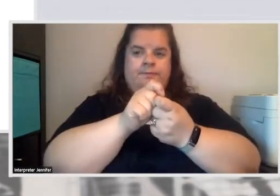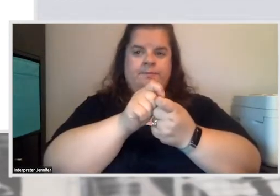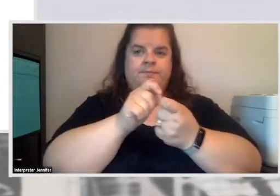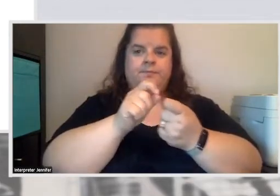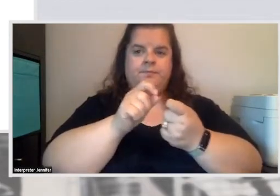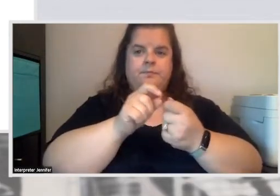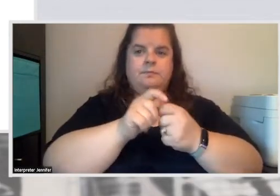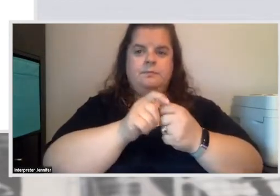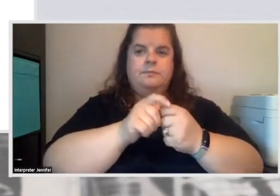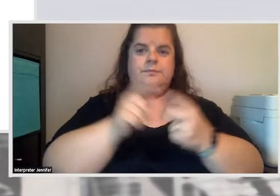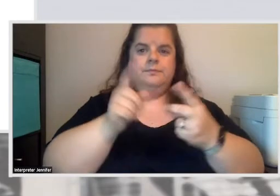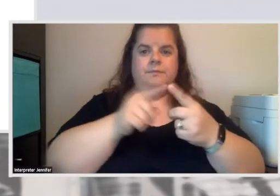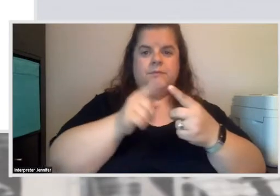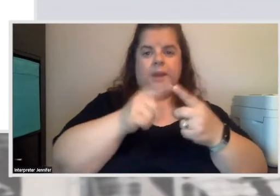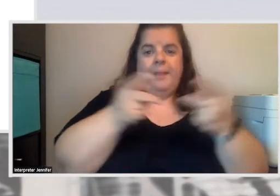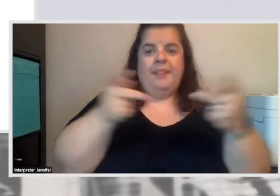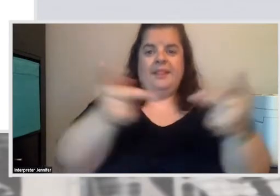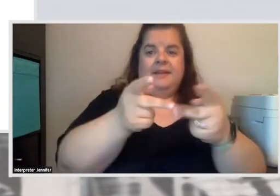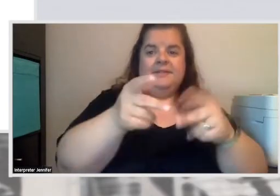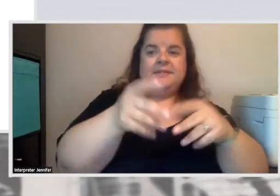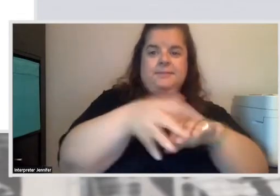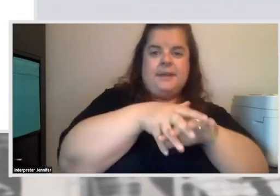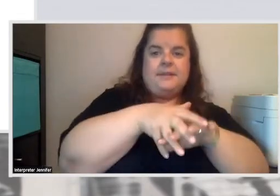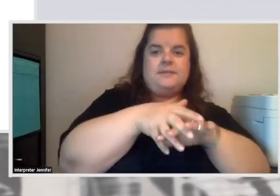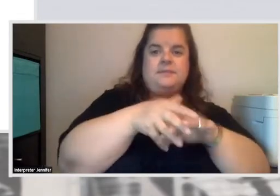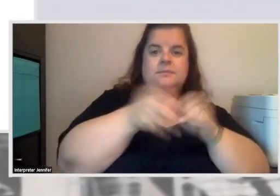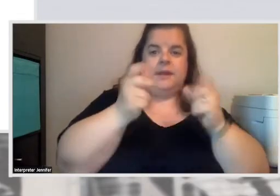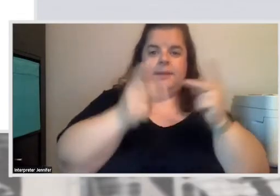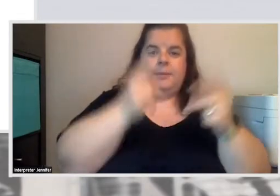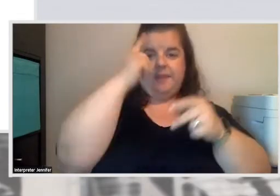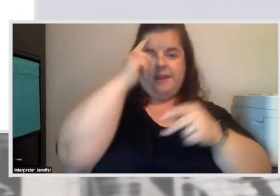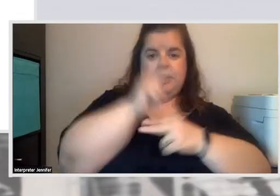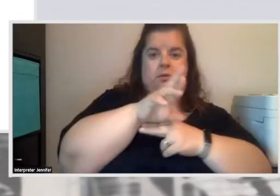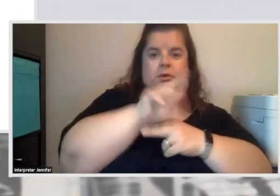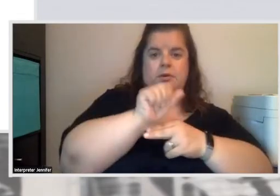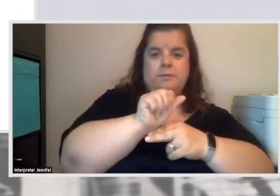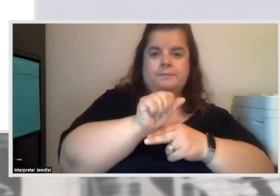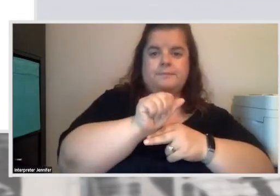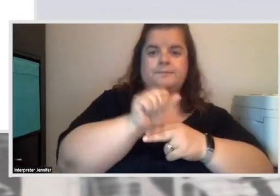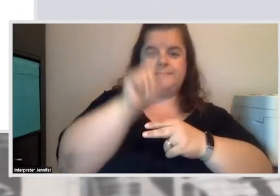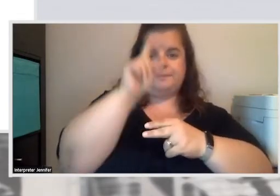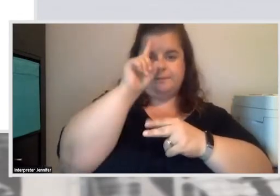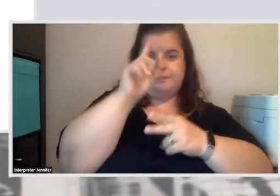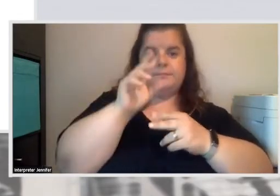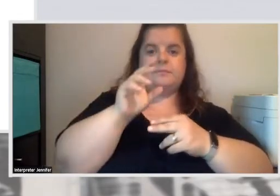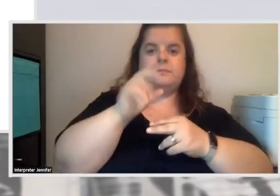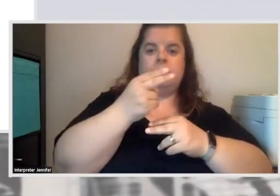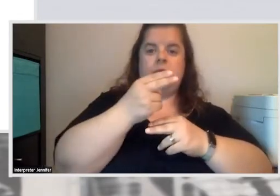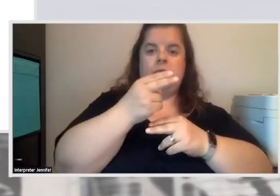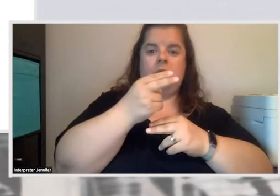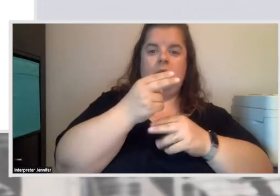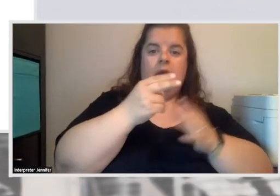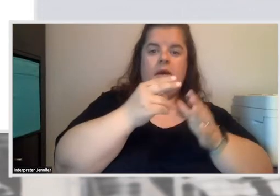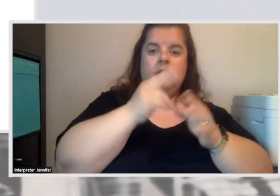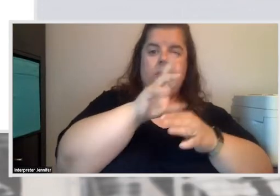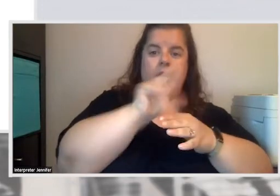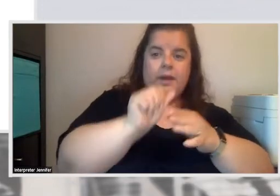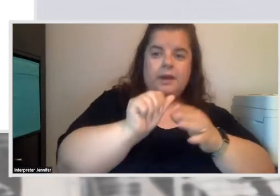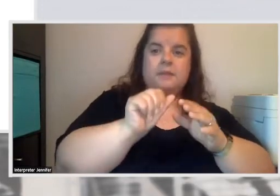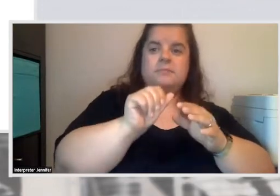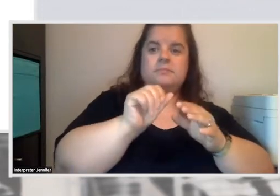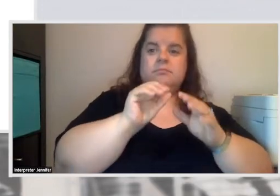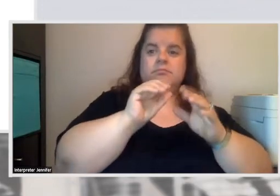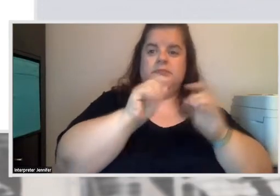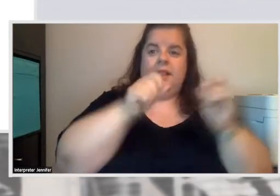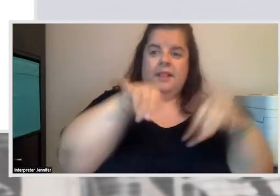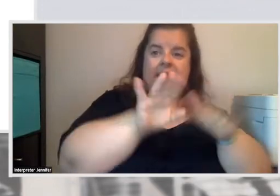think place-based, many folks will think of, come to mind when you think of the URA, you're thinking of, the Urban Redevelopment Authority and real estate development. A lot of our work